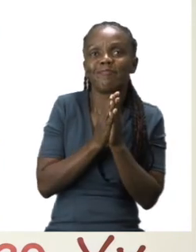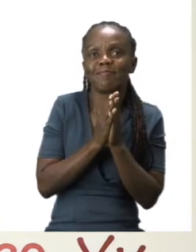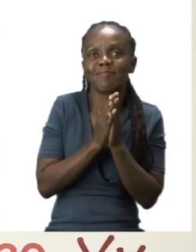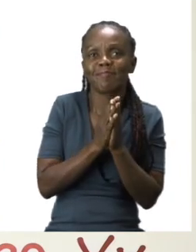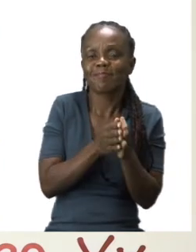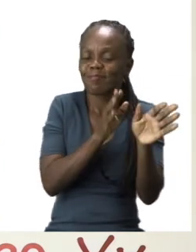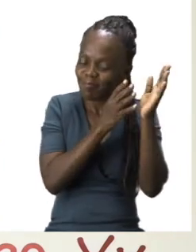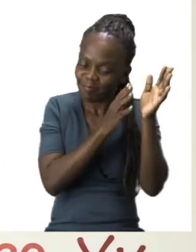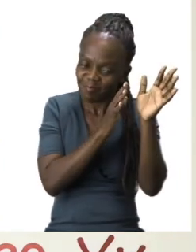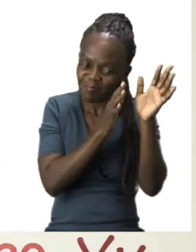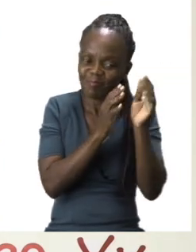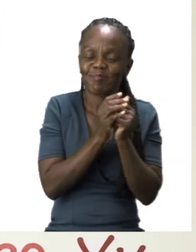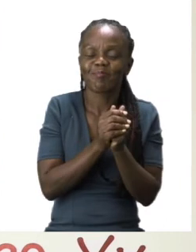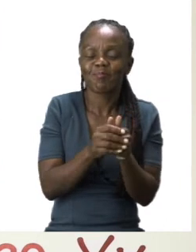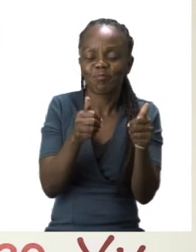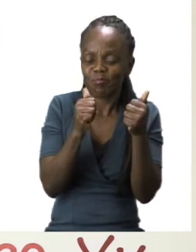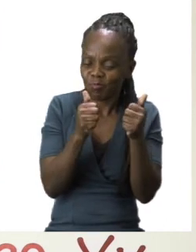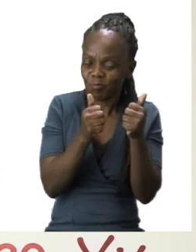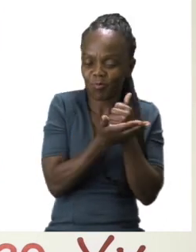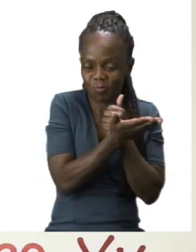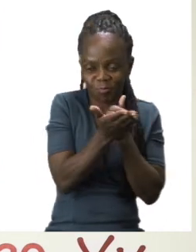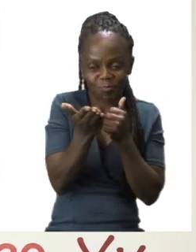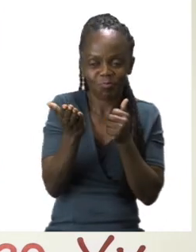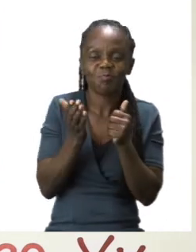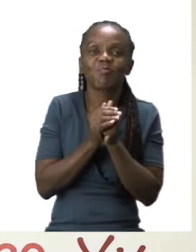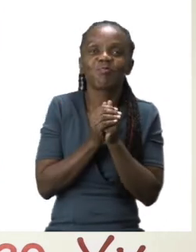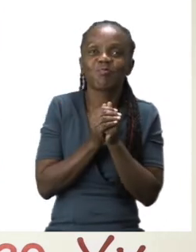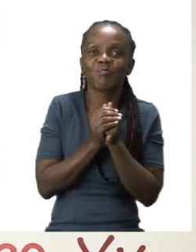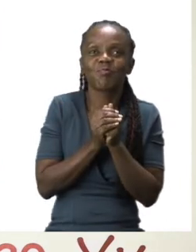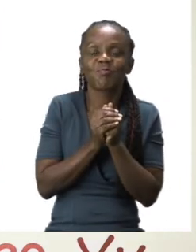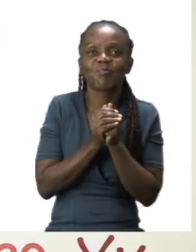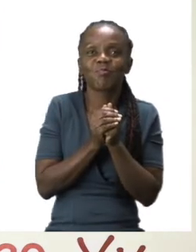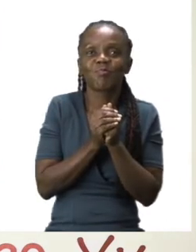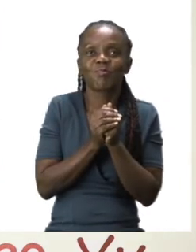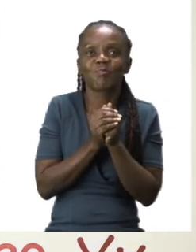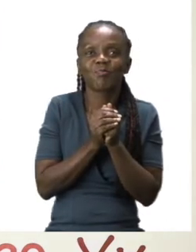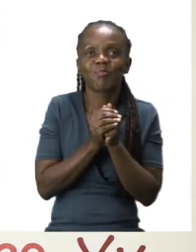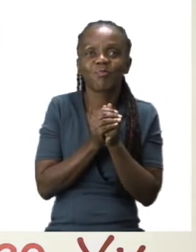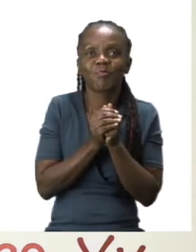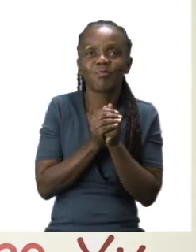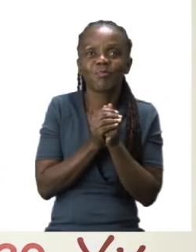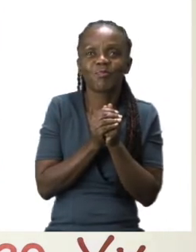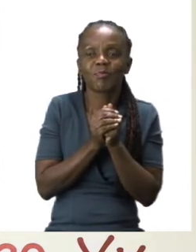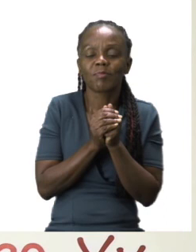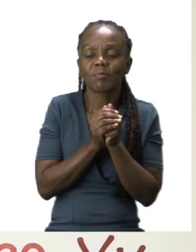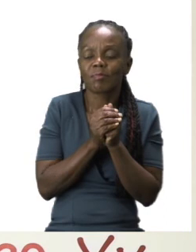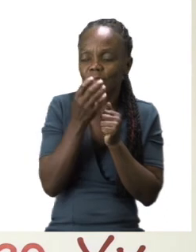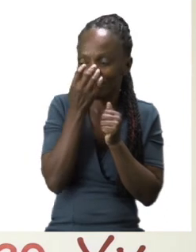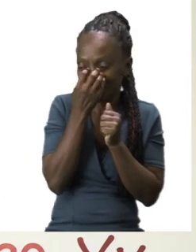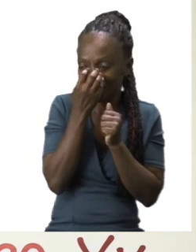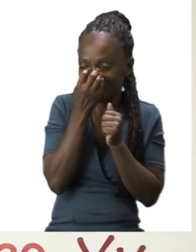away. Yay! Good job, everyone! I wonder, I saw him peeping